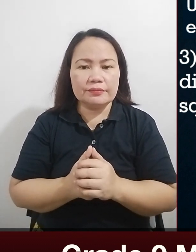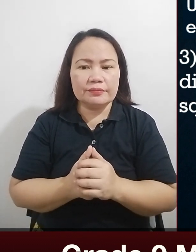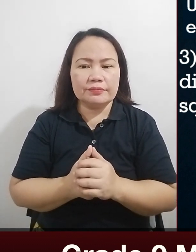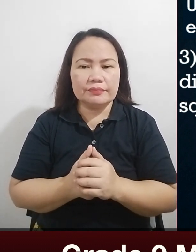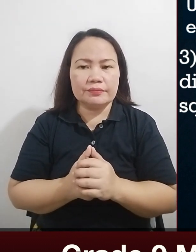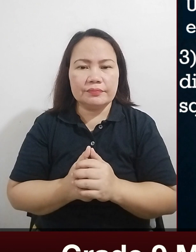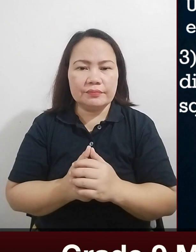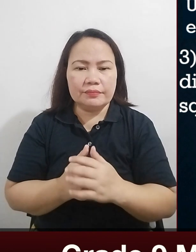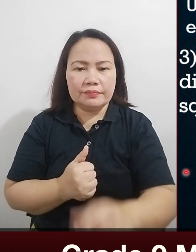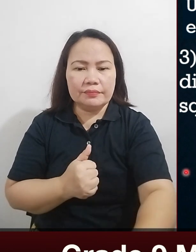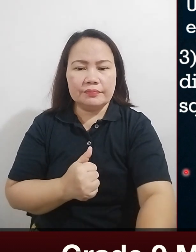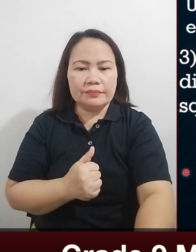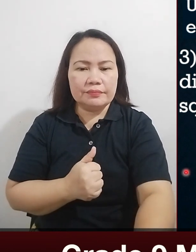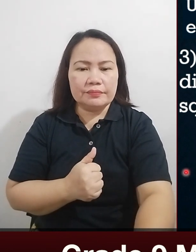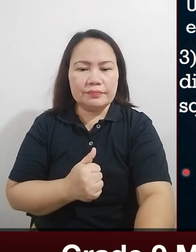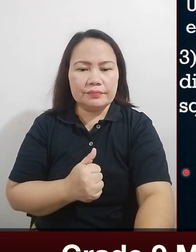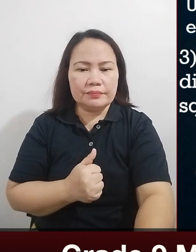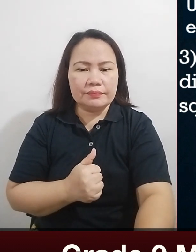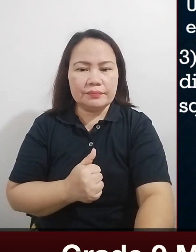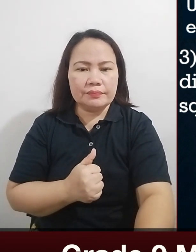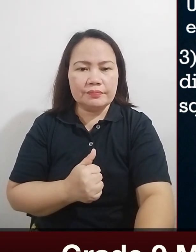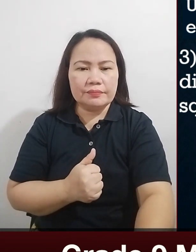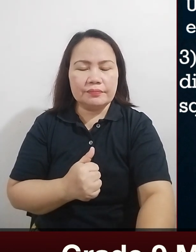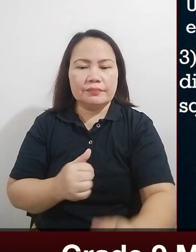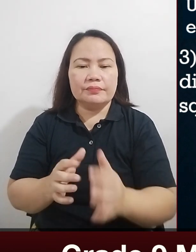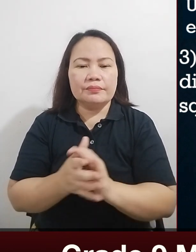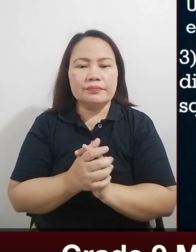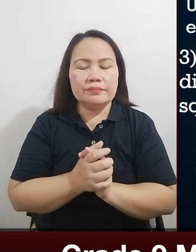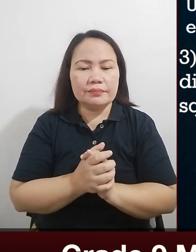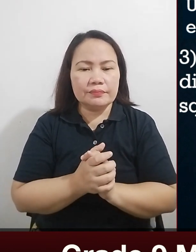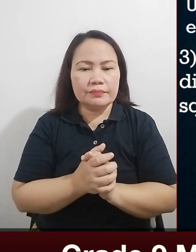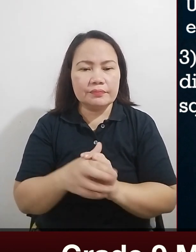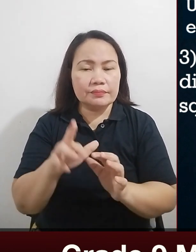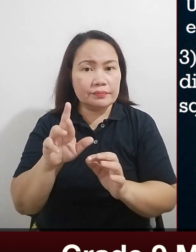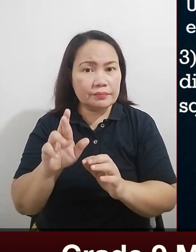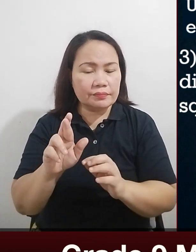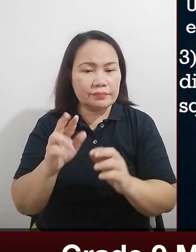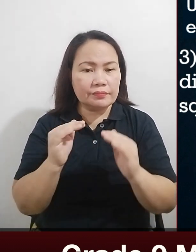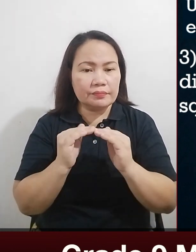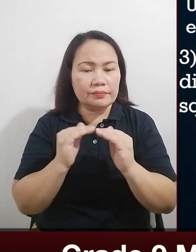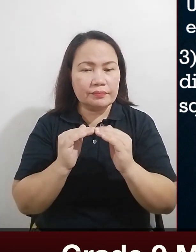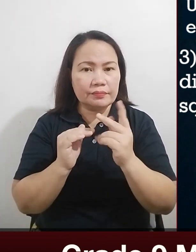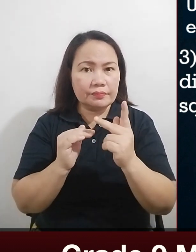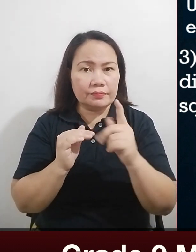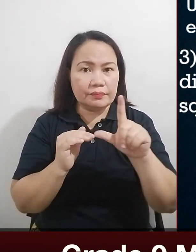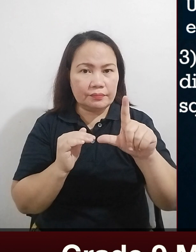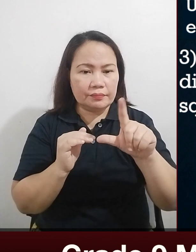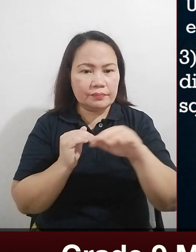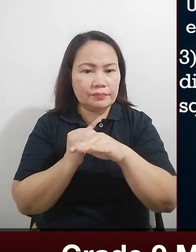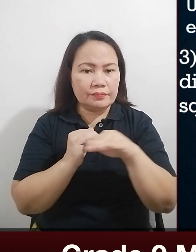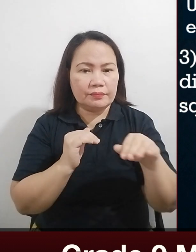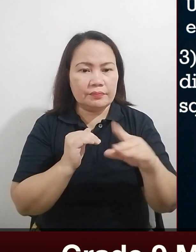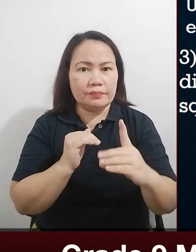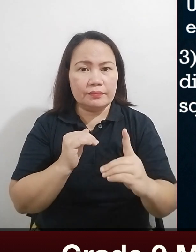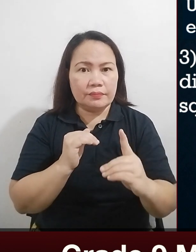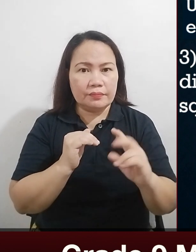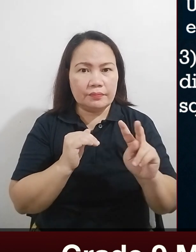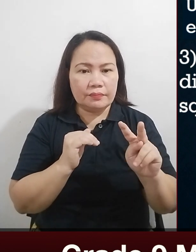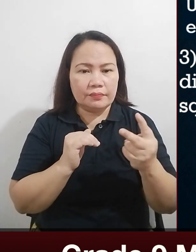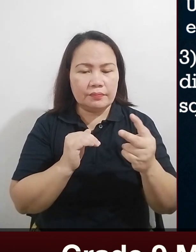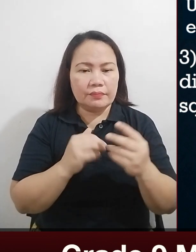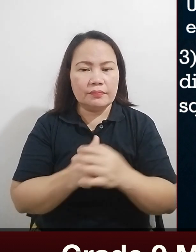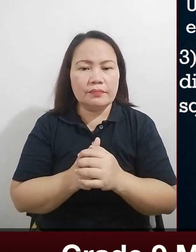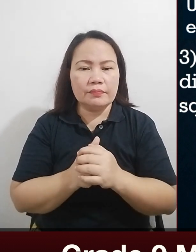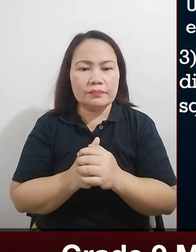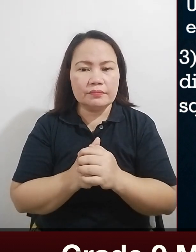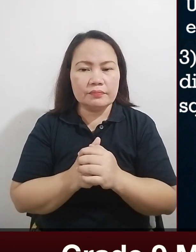for example number 3, the equation of variation is R equals KL